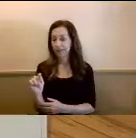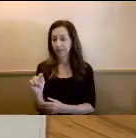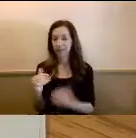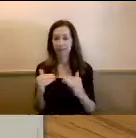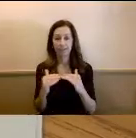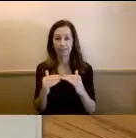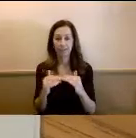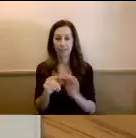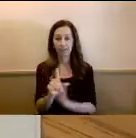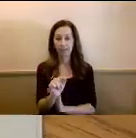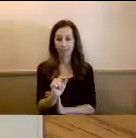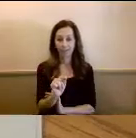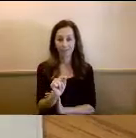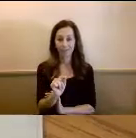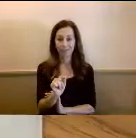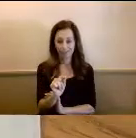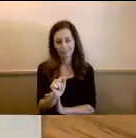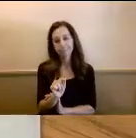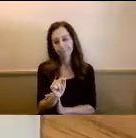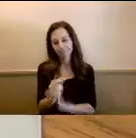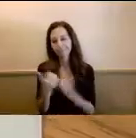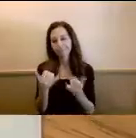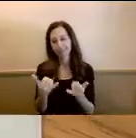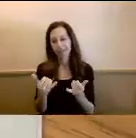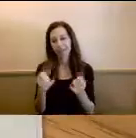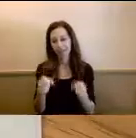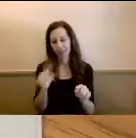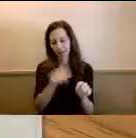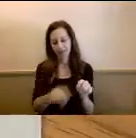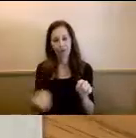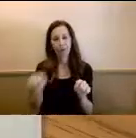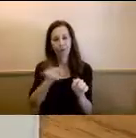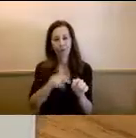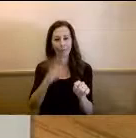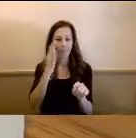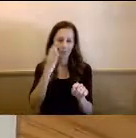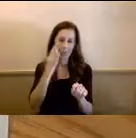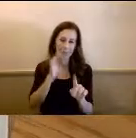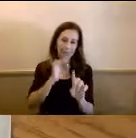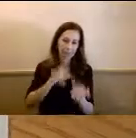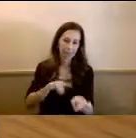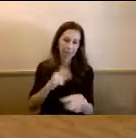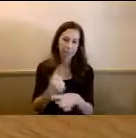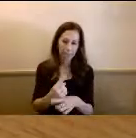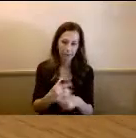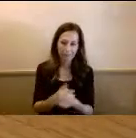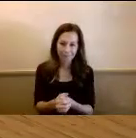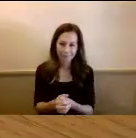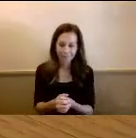20 equals 20. So now we can circle it because we know our answer is correct.